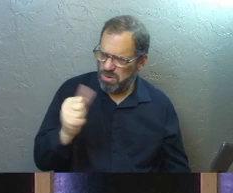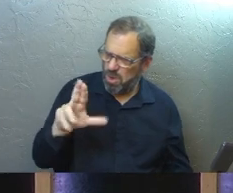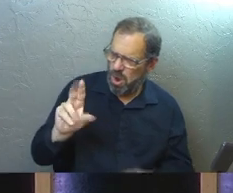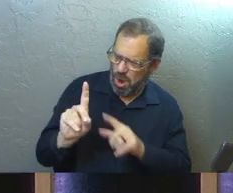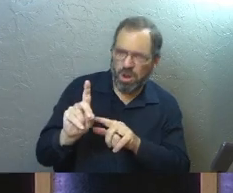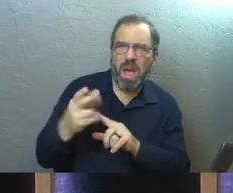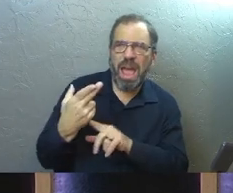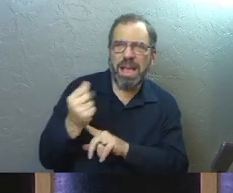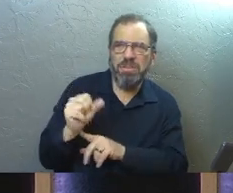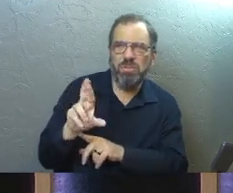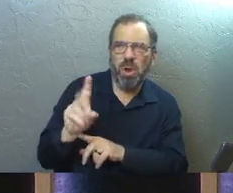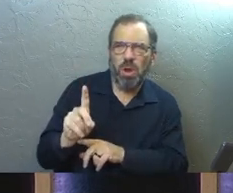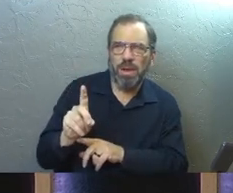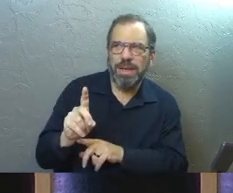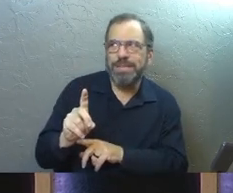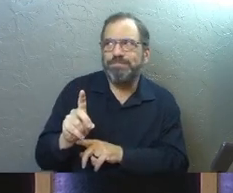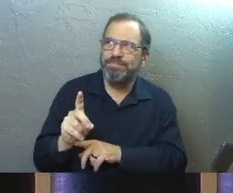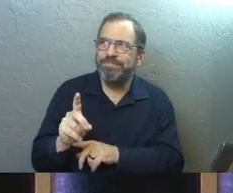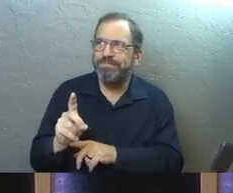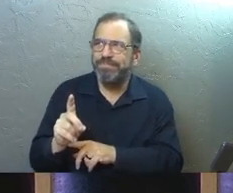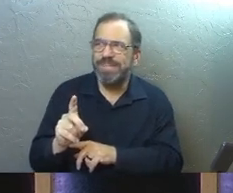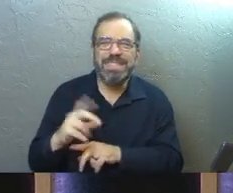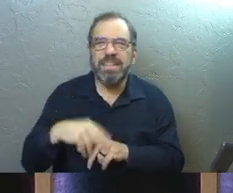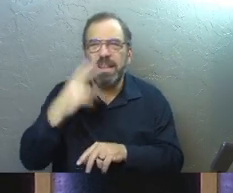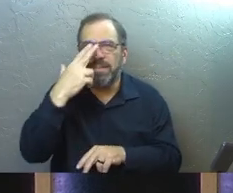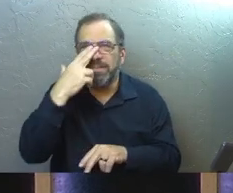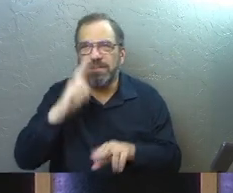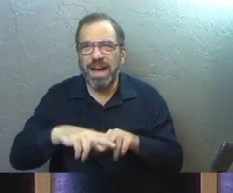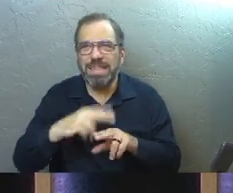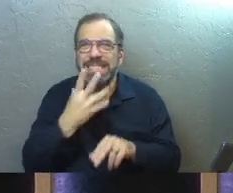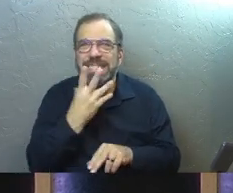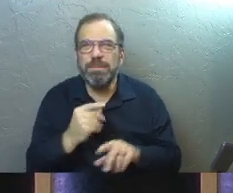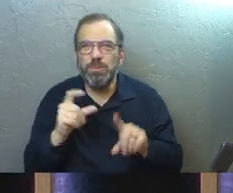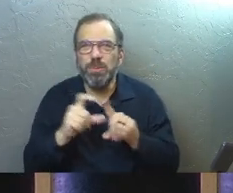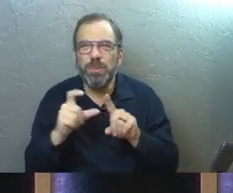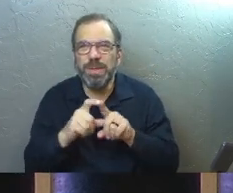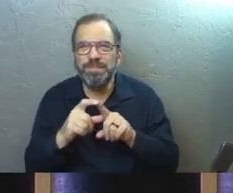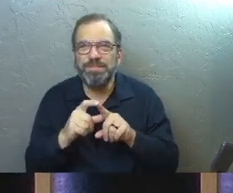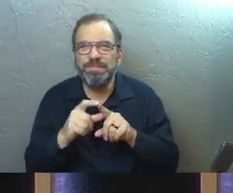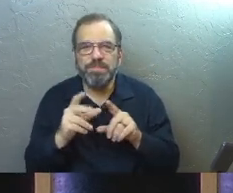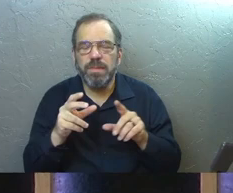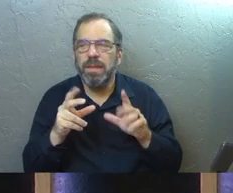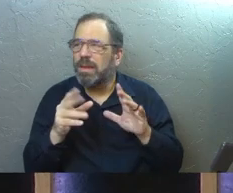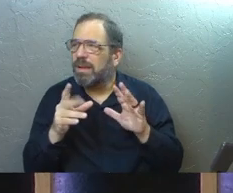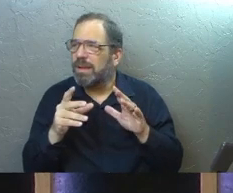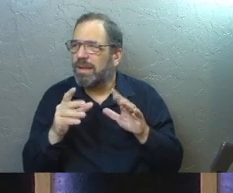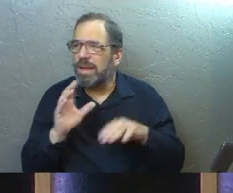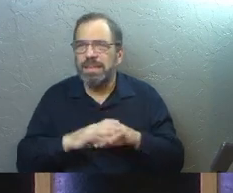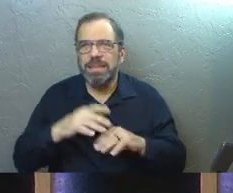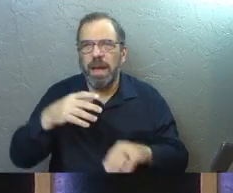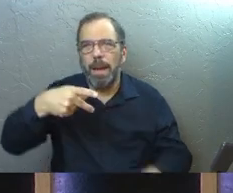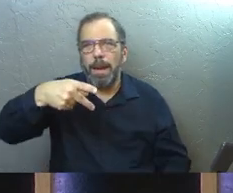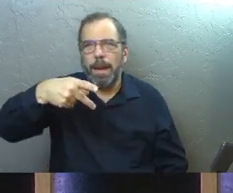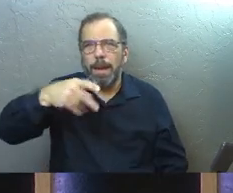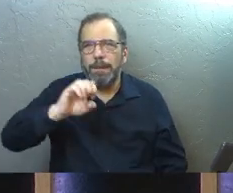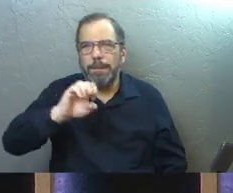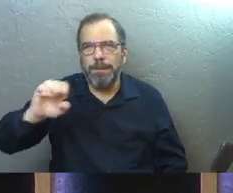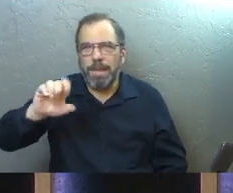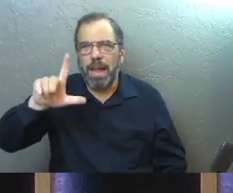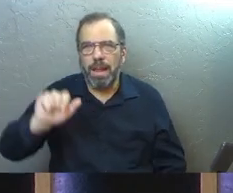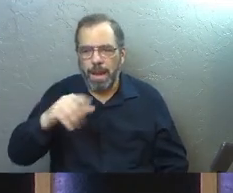there, that's another fun Hebrew word I just want to give to you. It's pele,